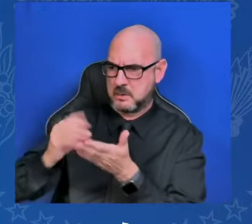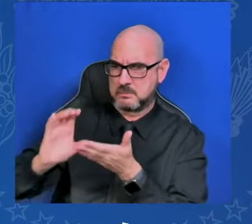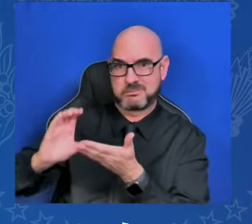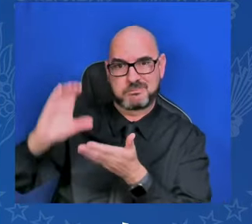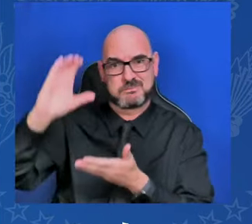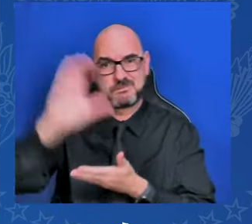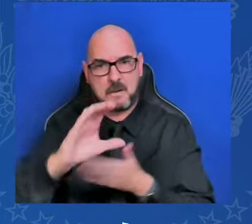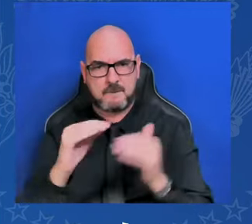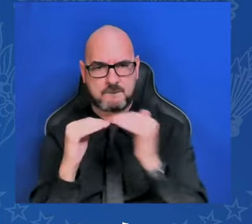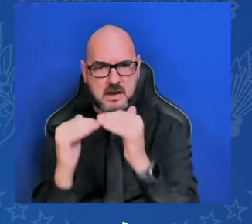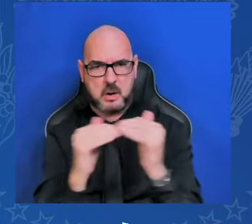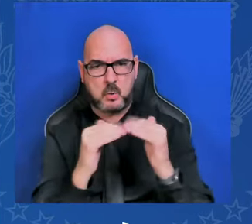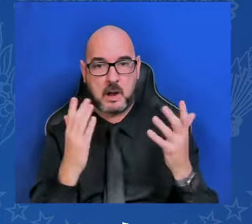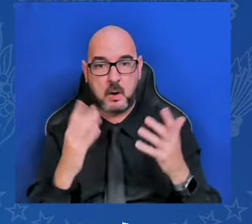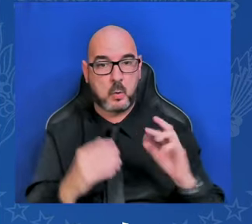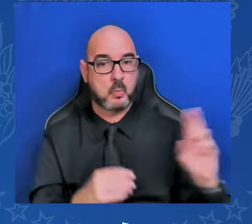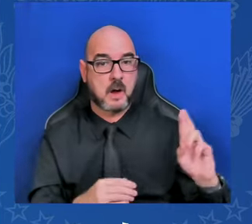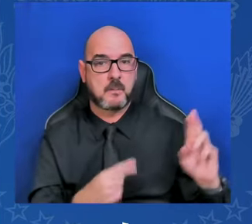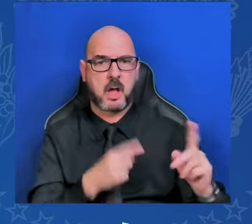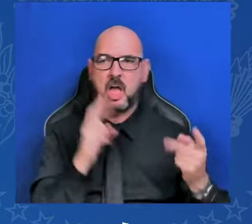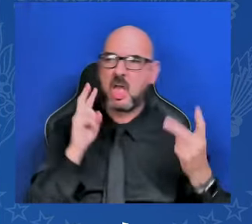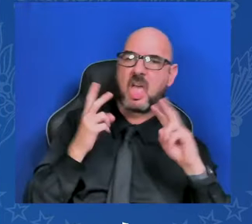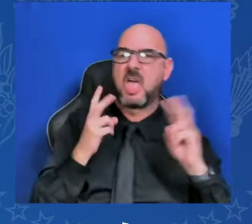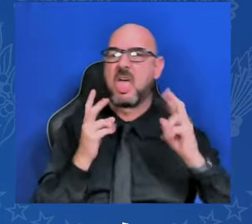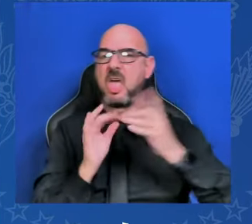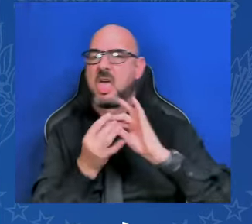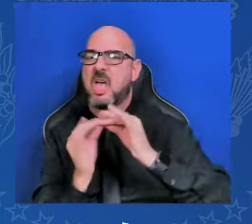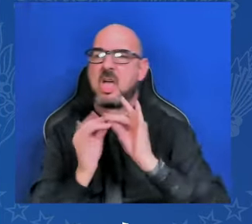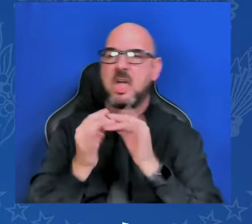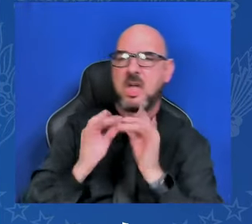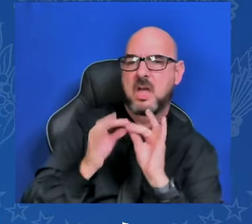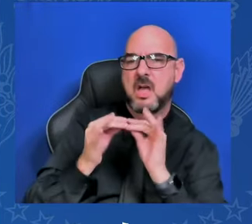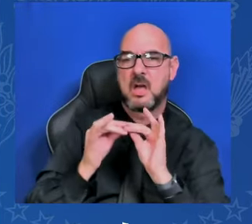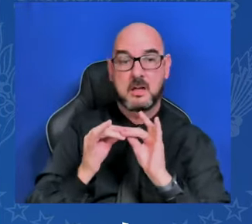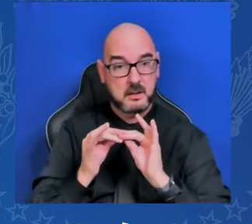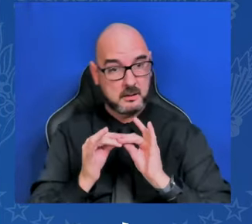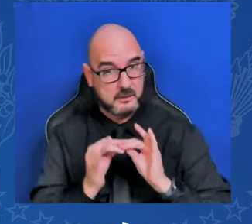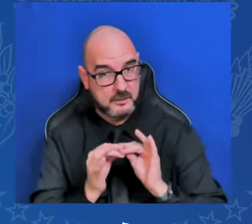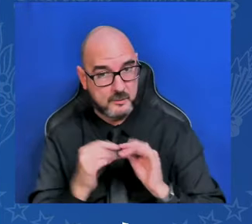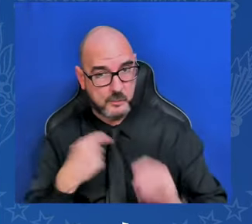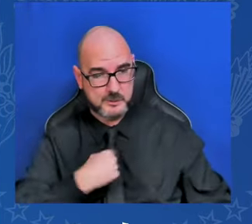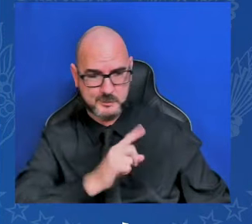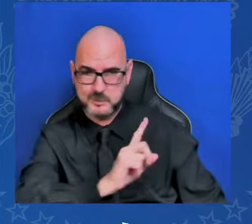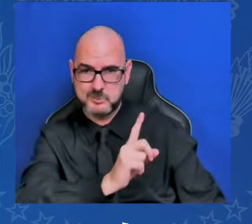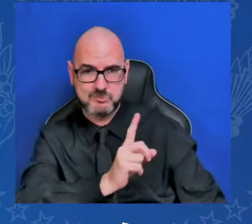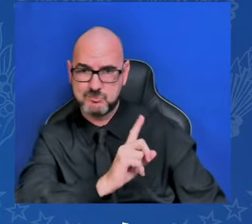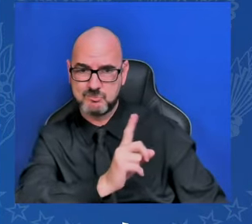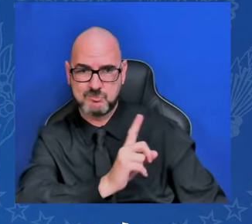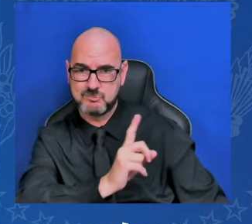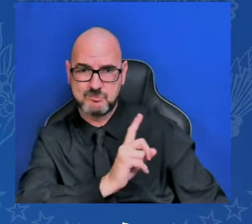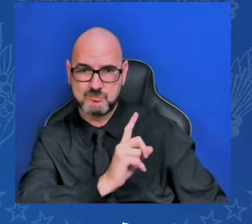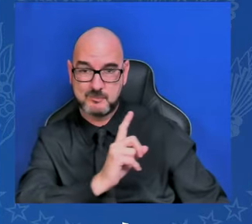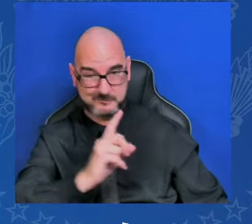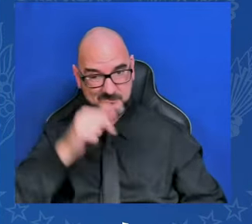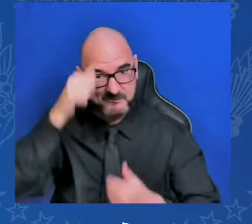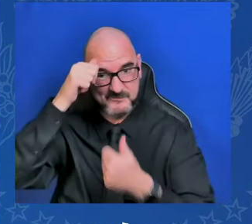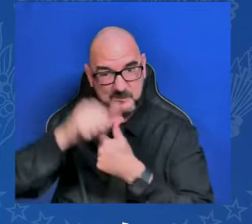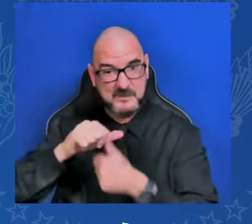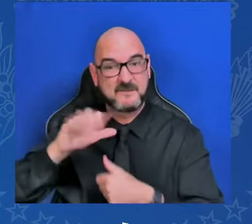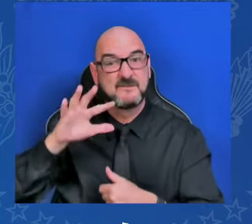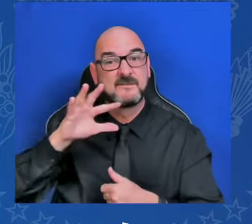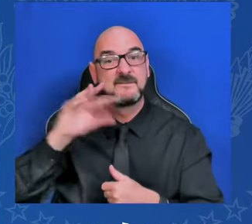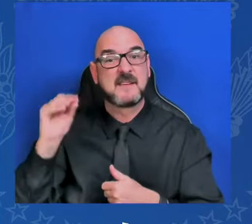about spending and like, right? Remember those days? Well, with the minimum remember those 50 corporations that didn't pay a penny in taxes,